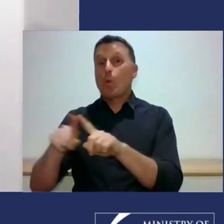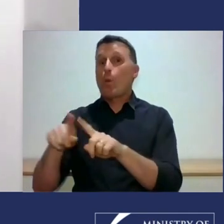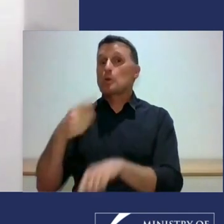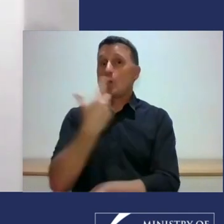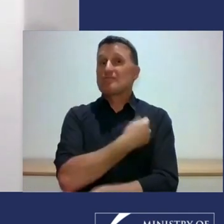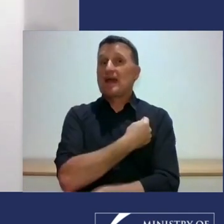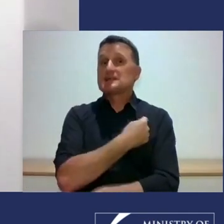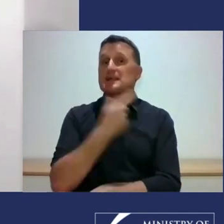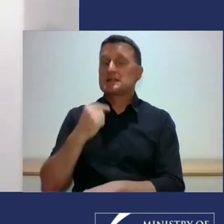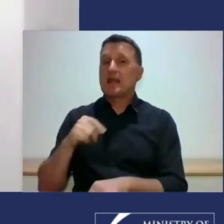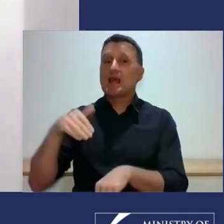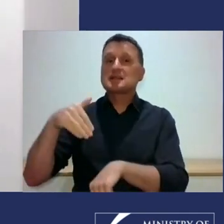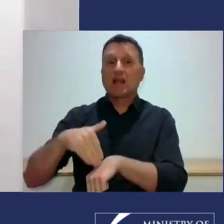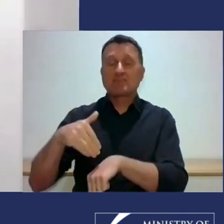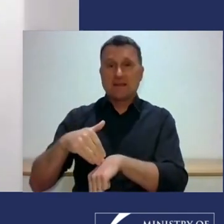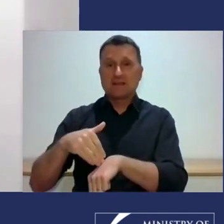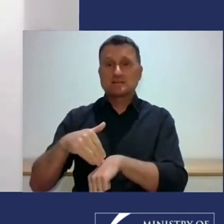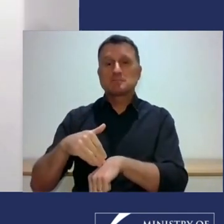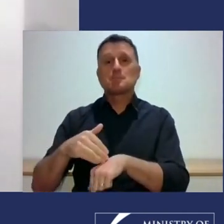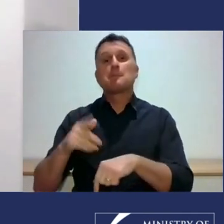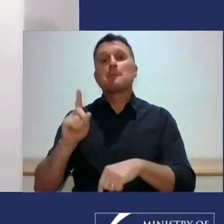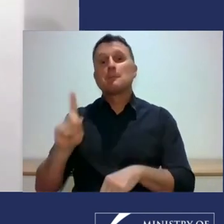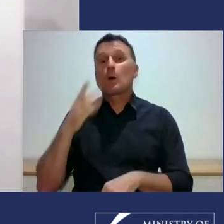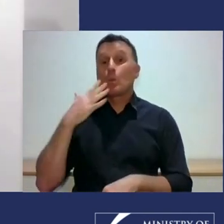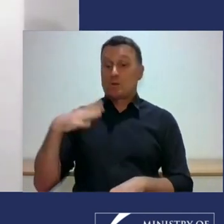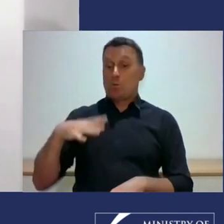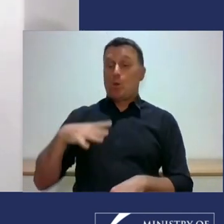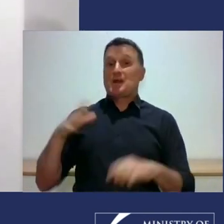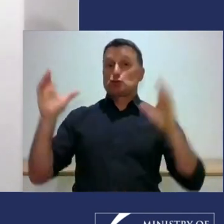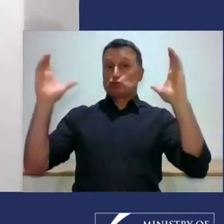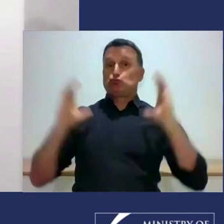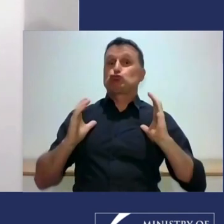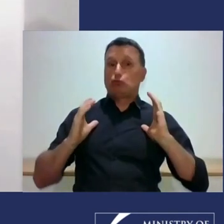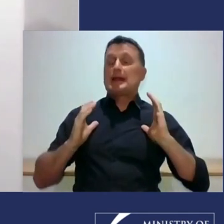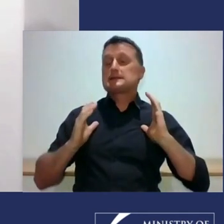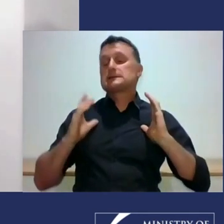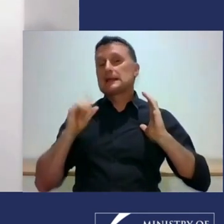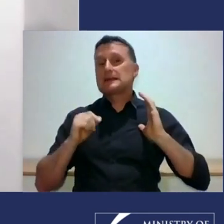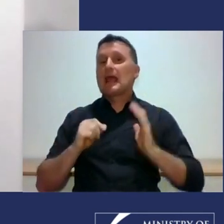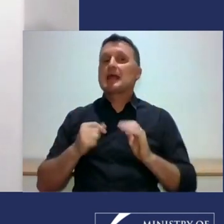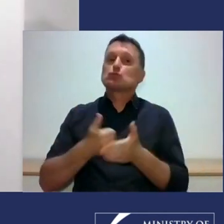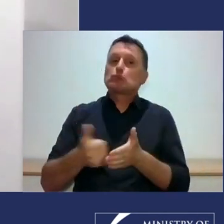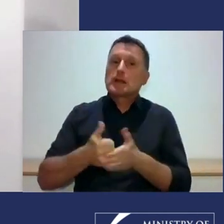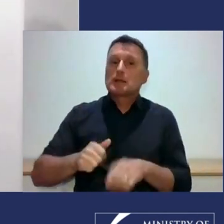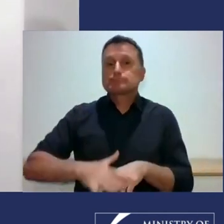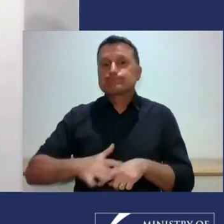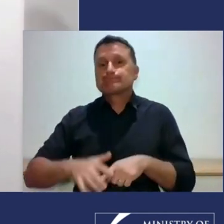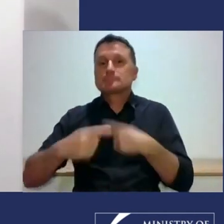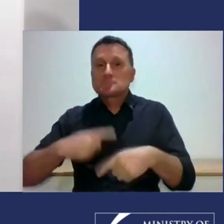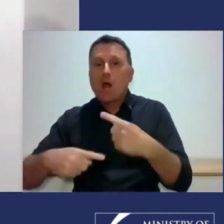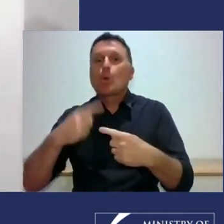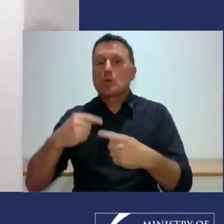when your body is under stress, that's when stuff starts to go wrong. So I think it's reassuring to know that that's not something